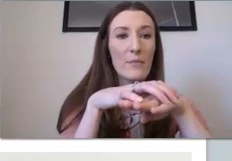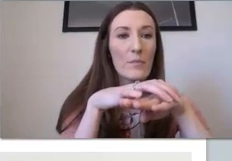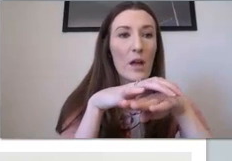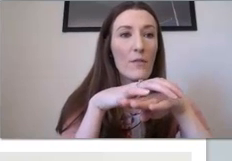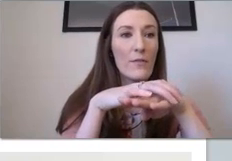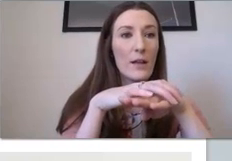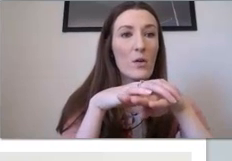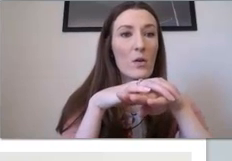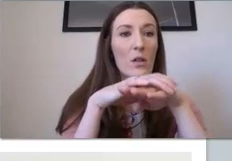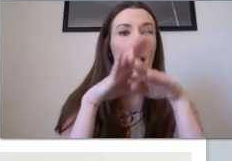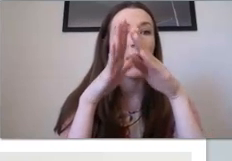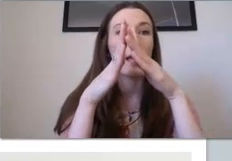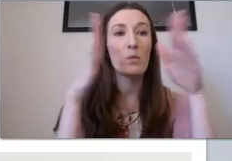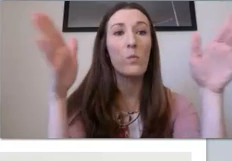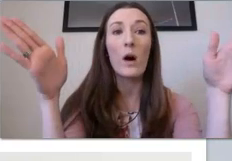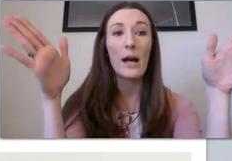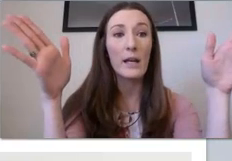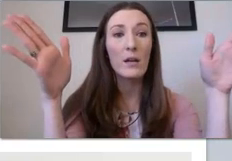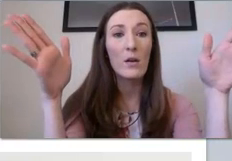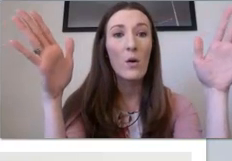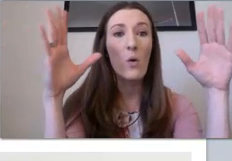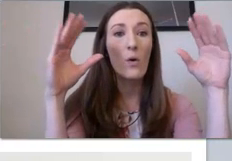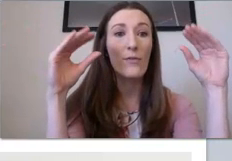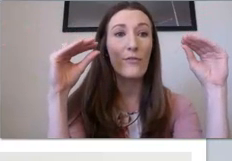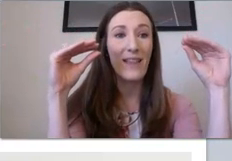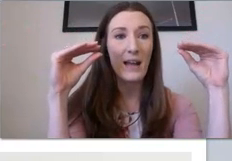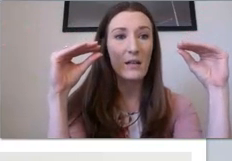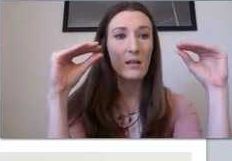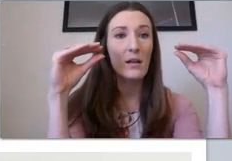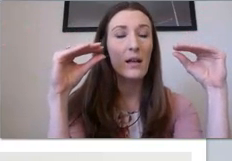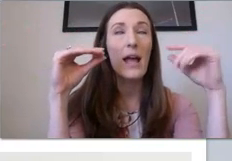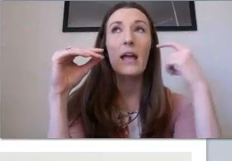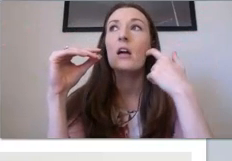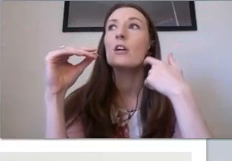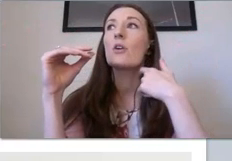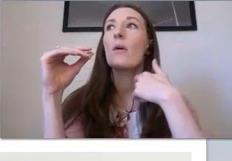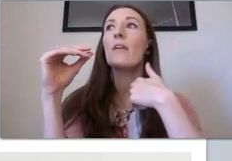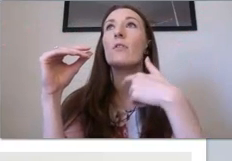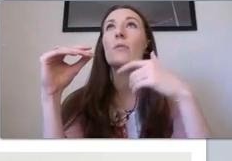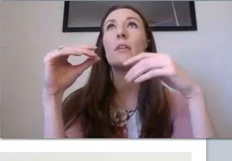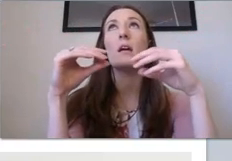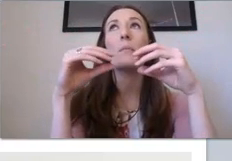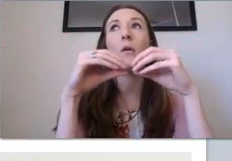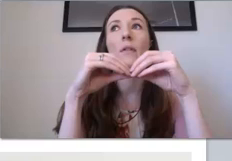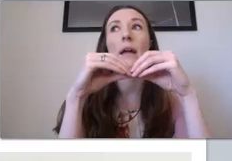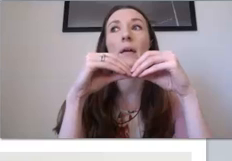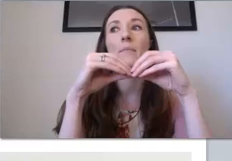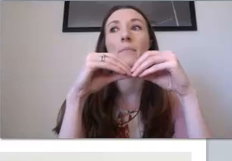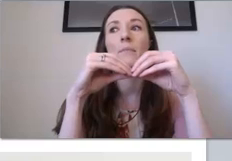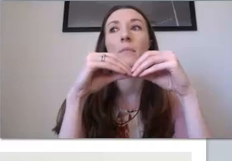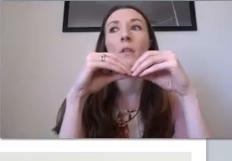if a vehicle is wide or flat. Okay, so if you think about